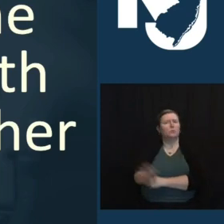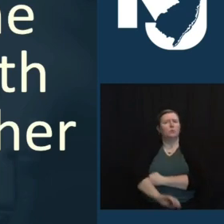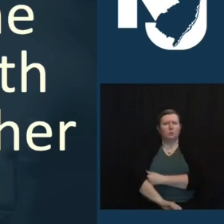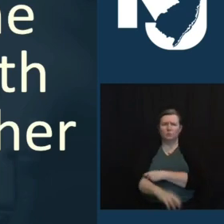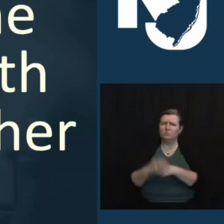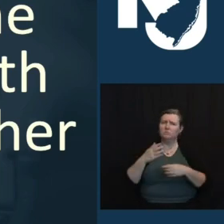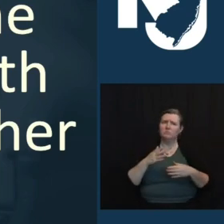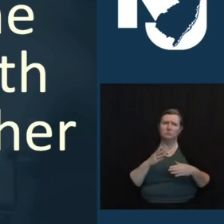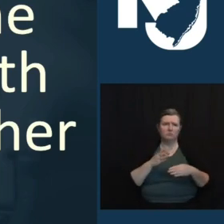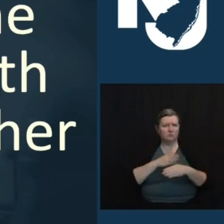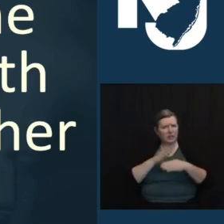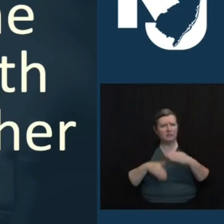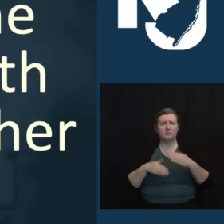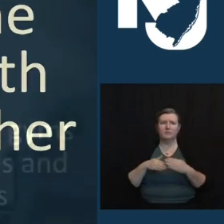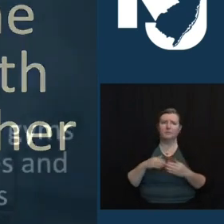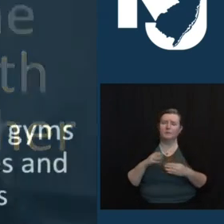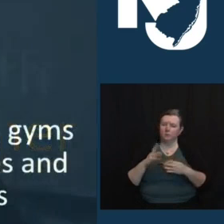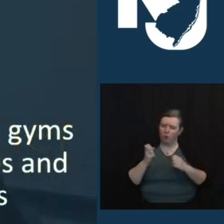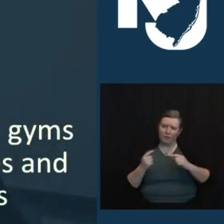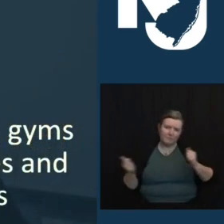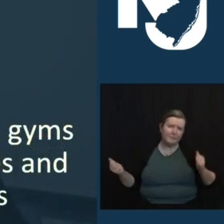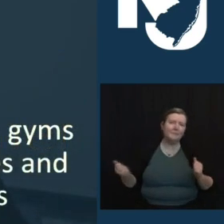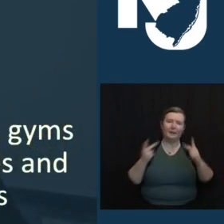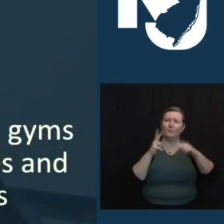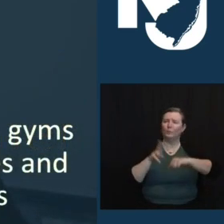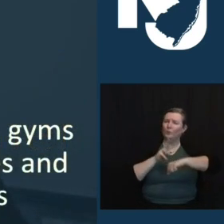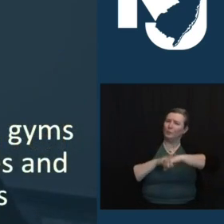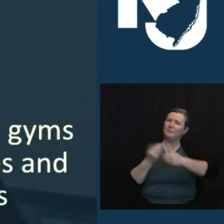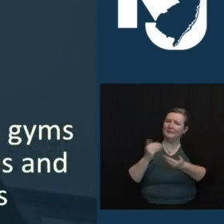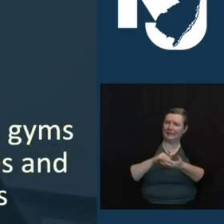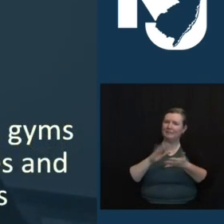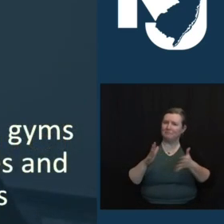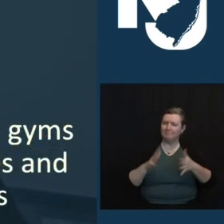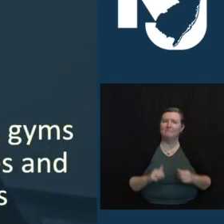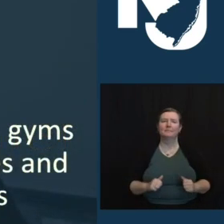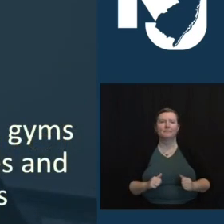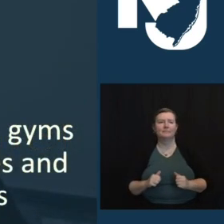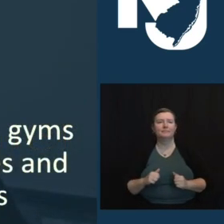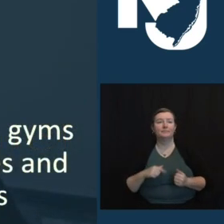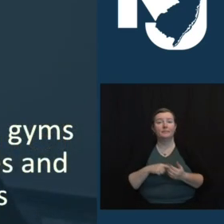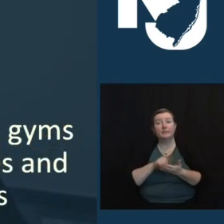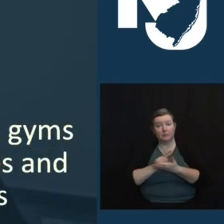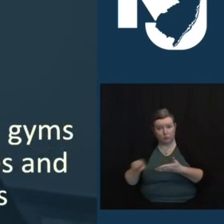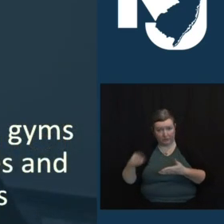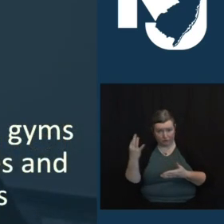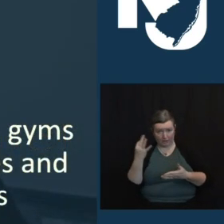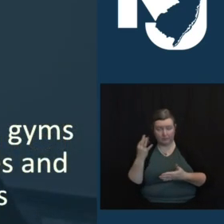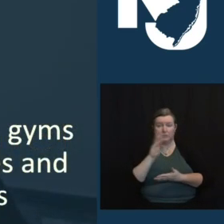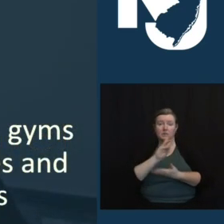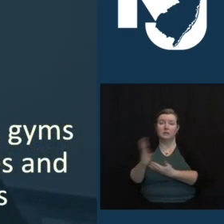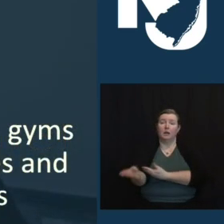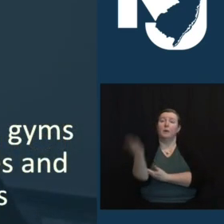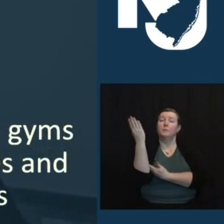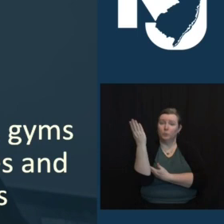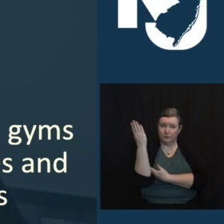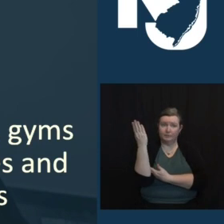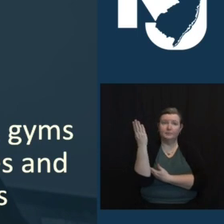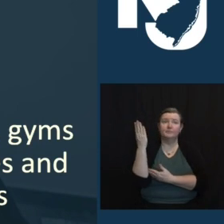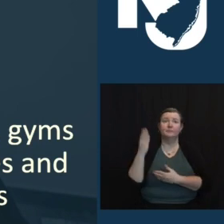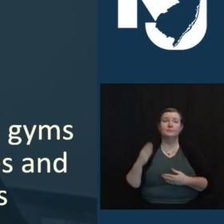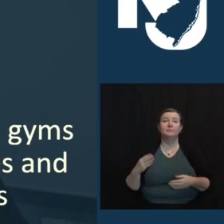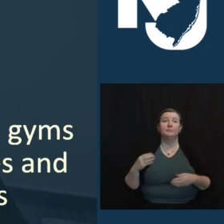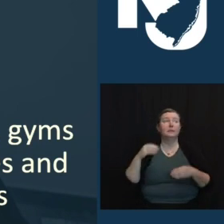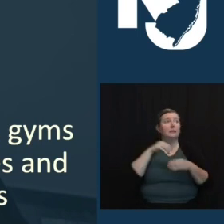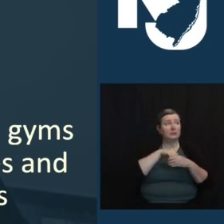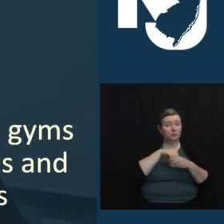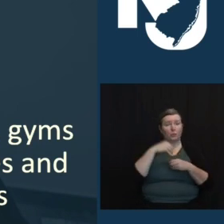normal. Second, at 6 a.m. this Friday, please remember that indoor and outdoor gathering limits will